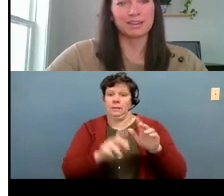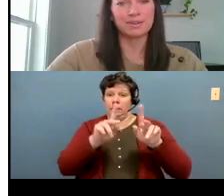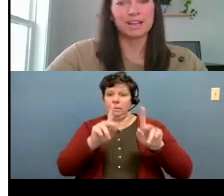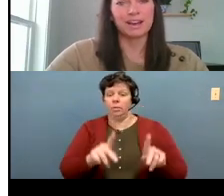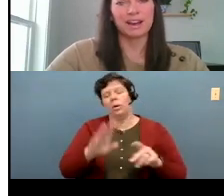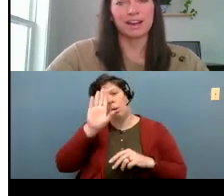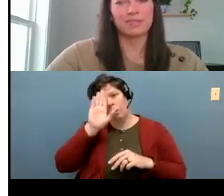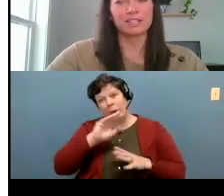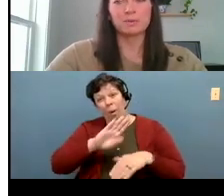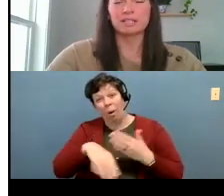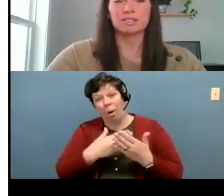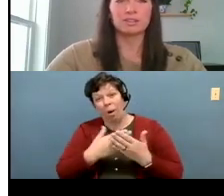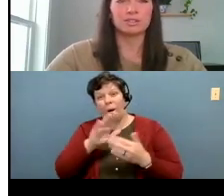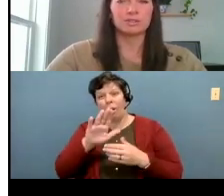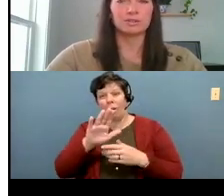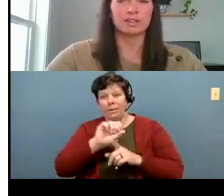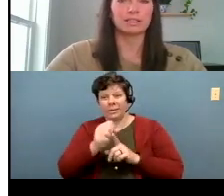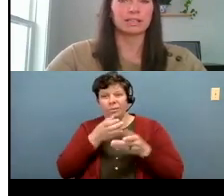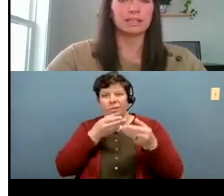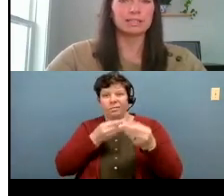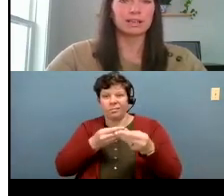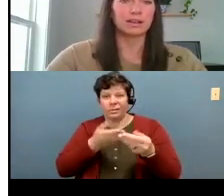case though, and that's why we continue to do